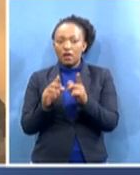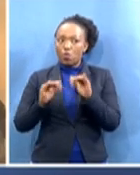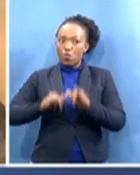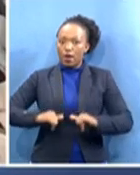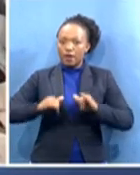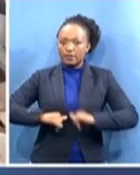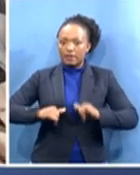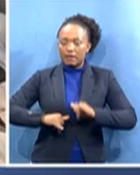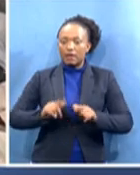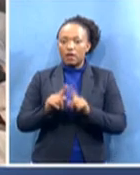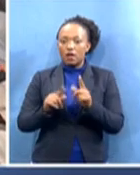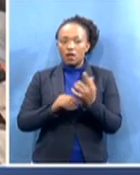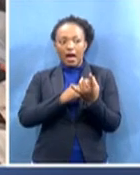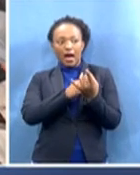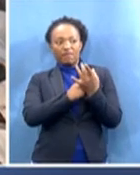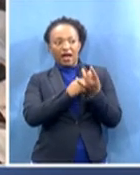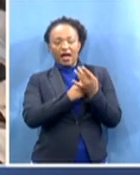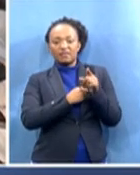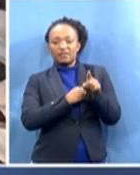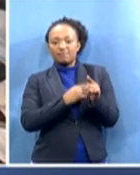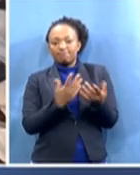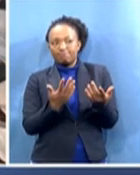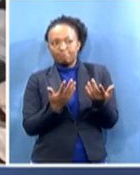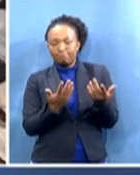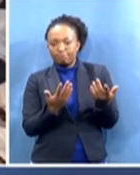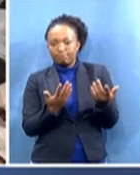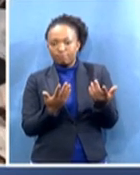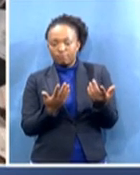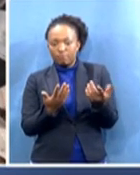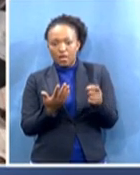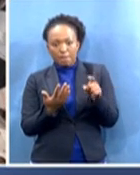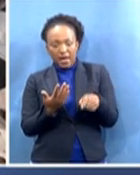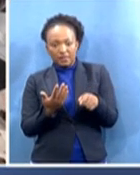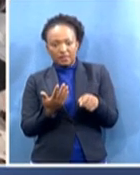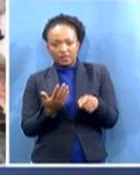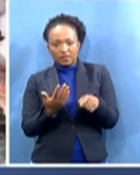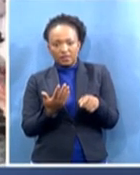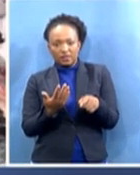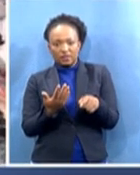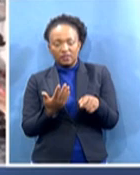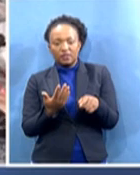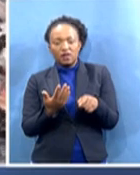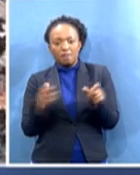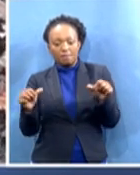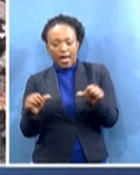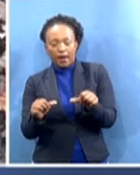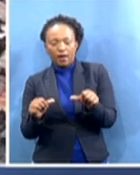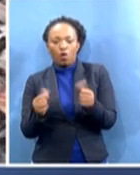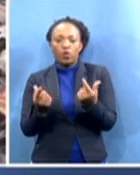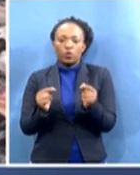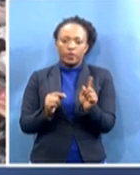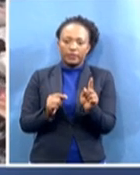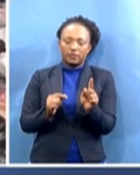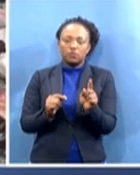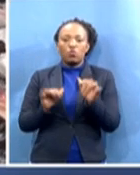to direct our action as government. So people will be in safe, like those